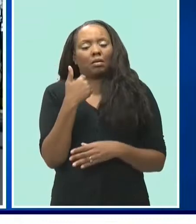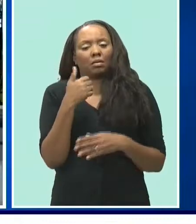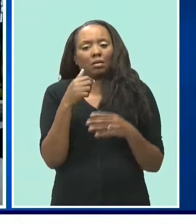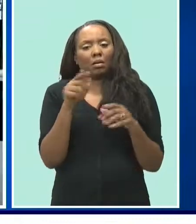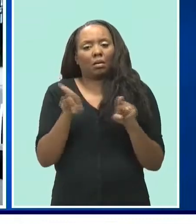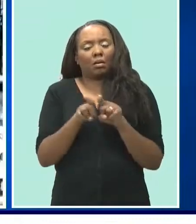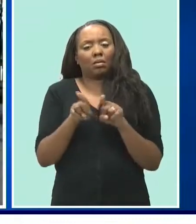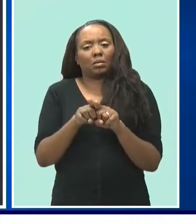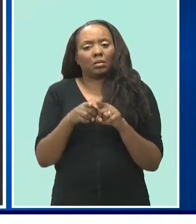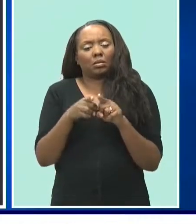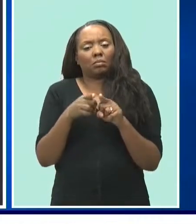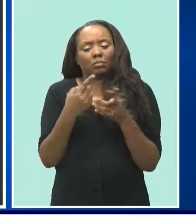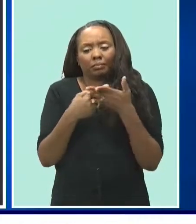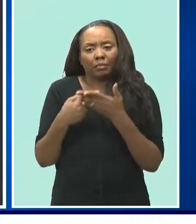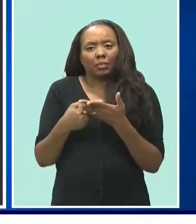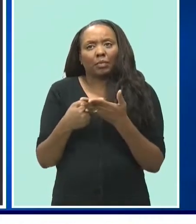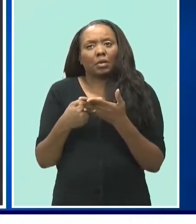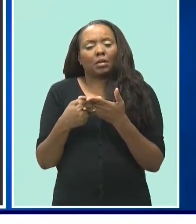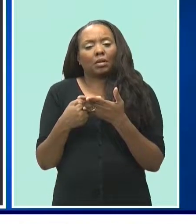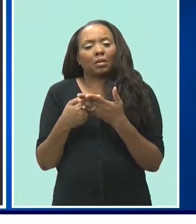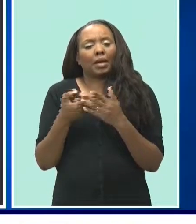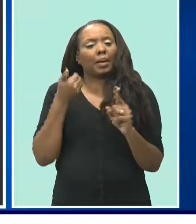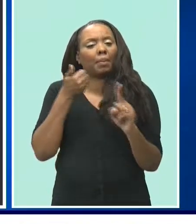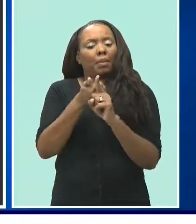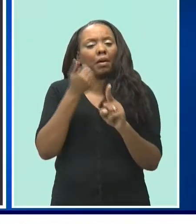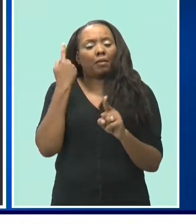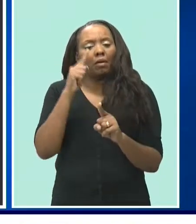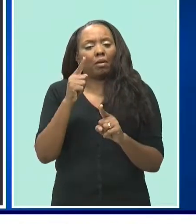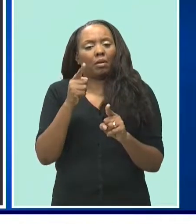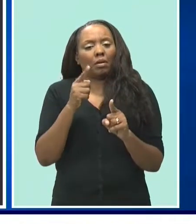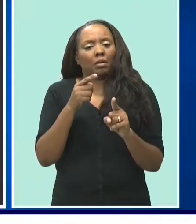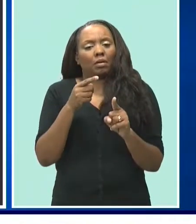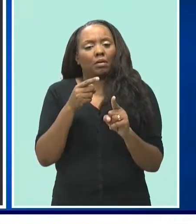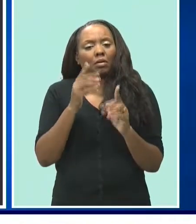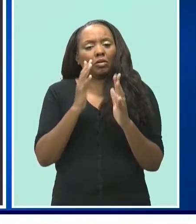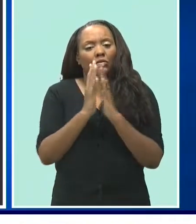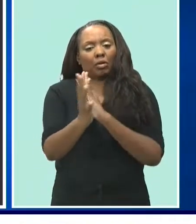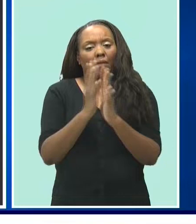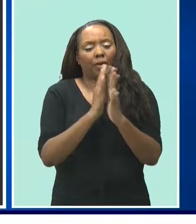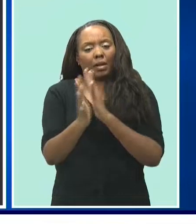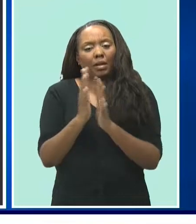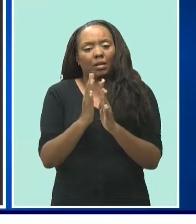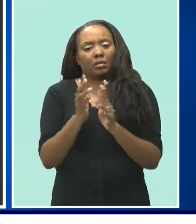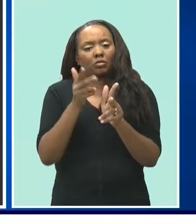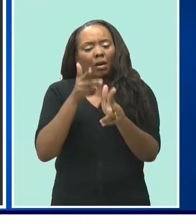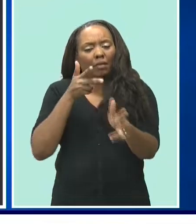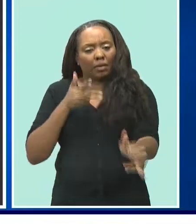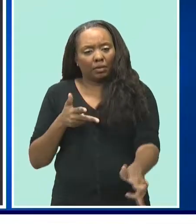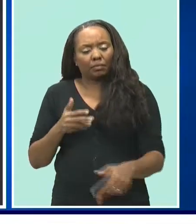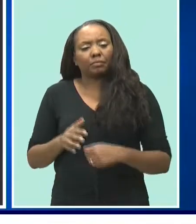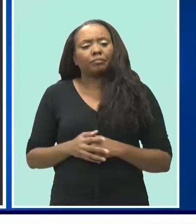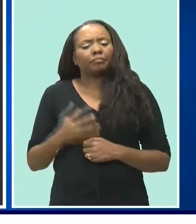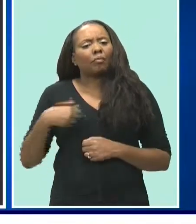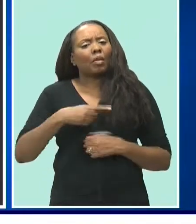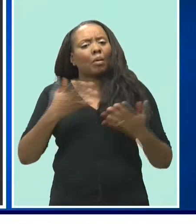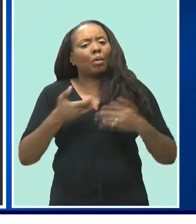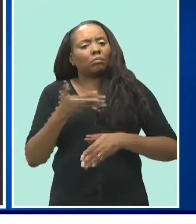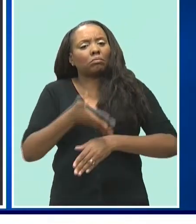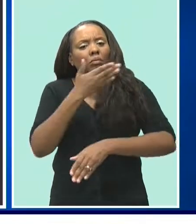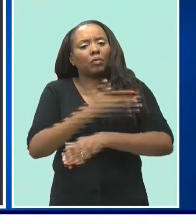assessment. We look therefore at improving those bus laybys in the area that